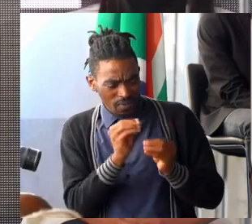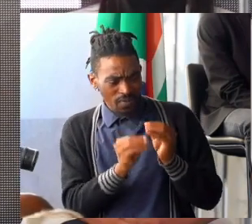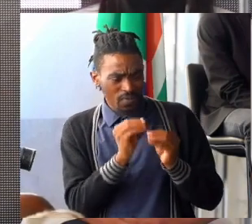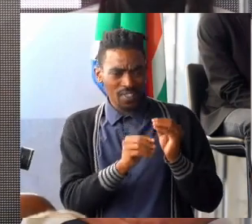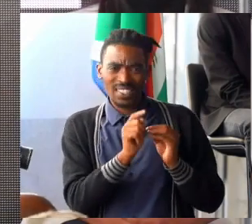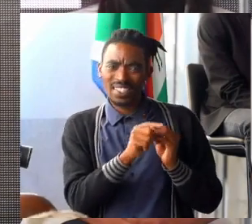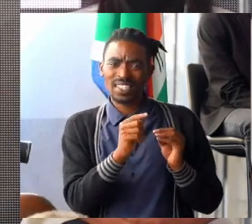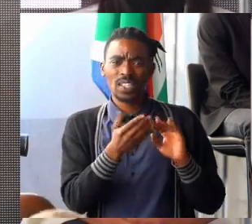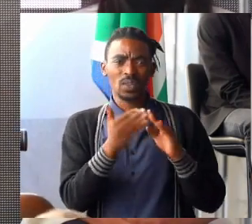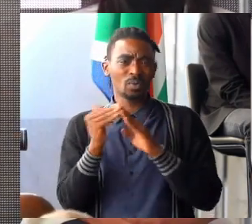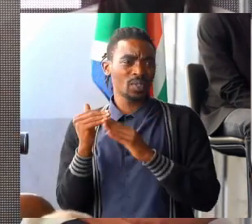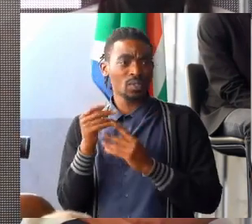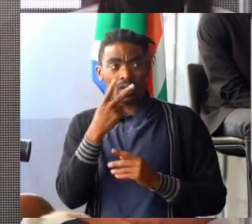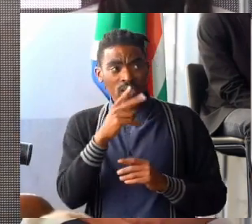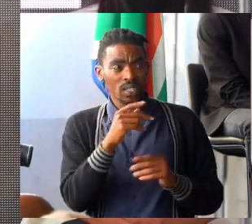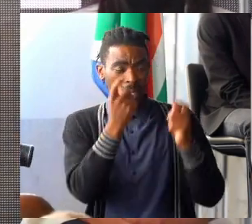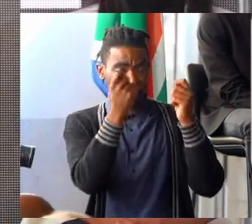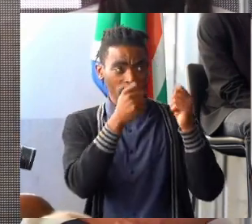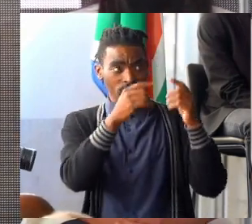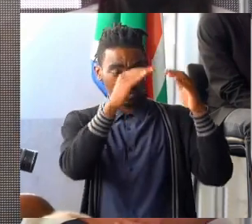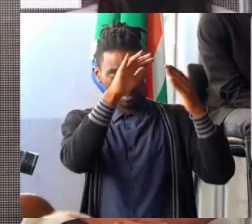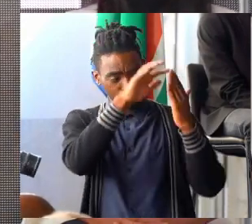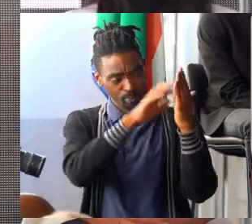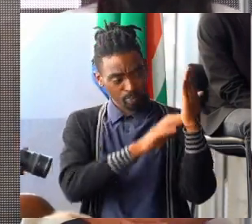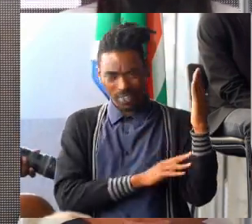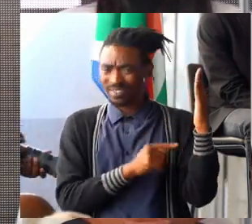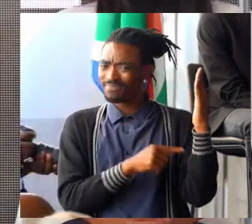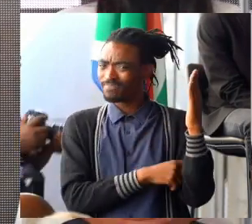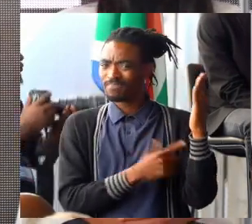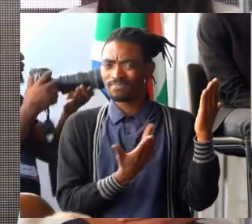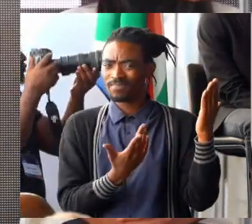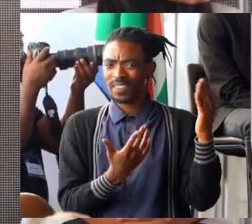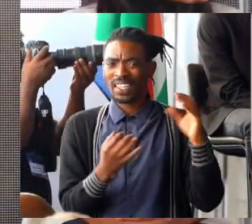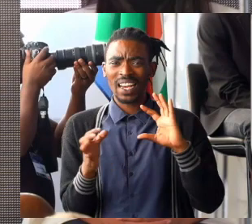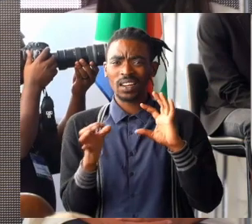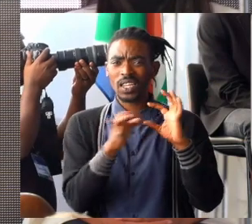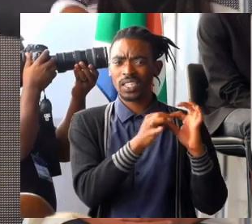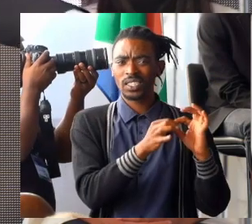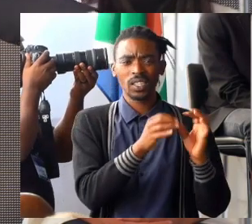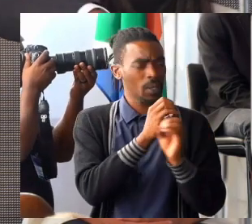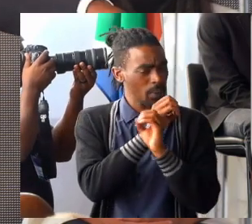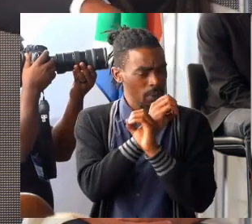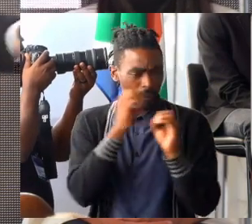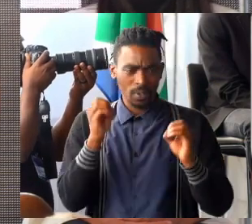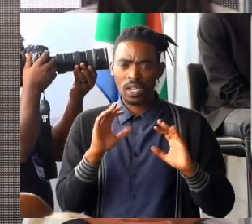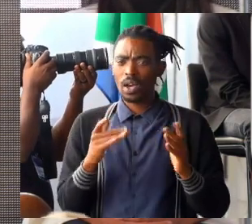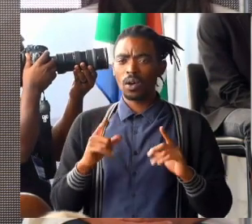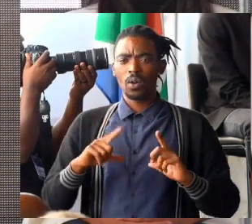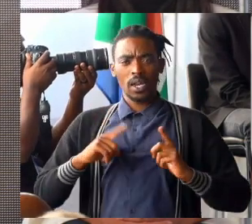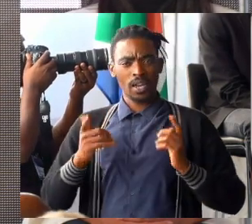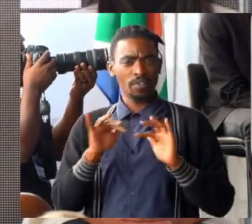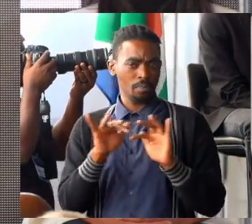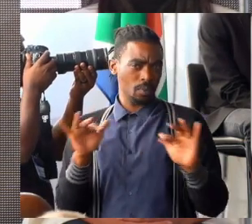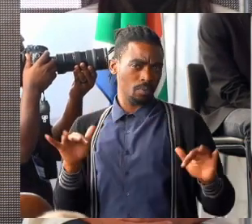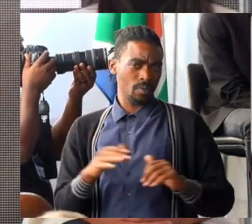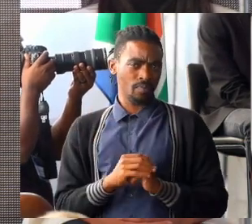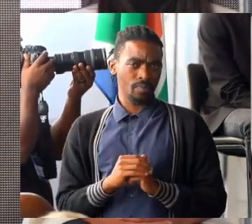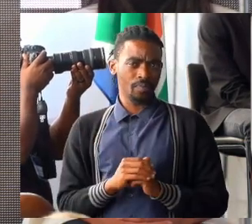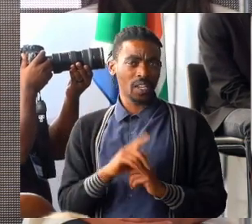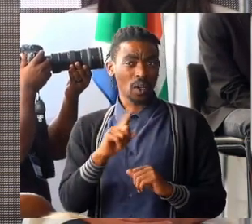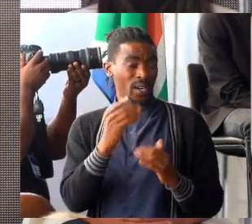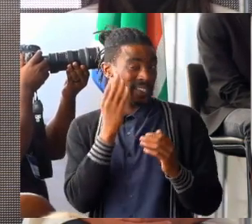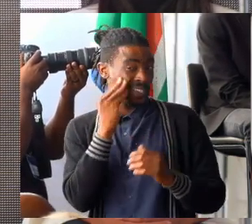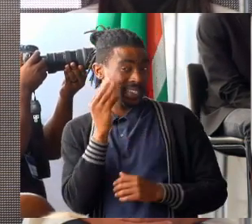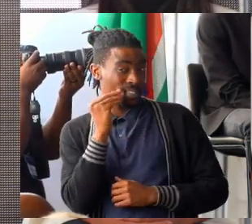and look at that budget. It bears no relation to how people live and what they